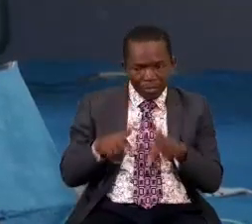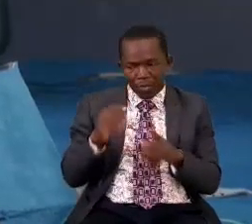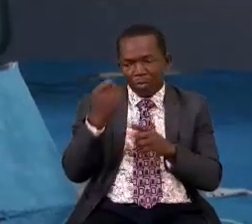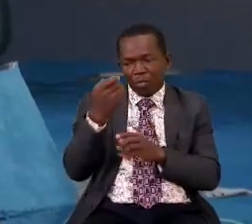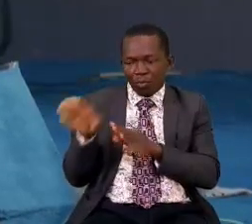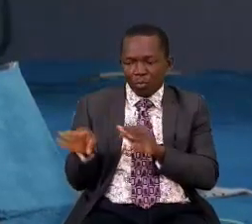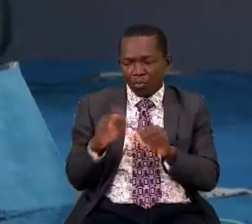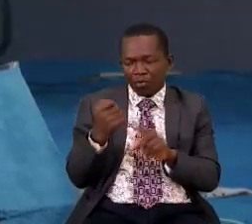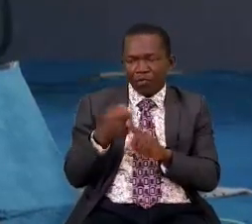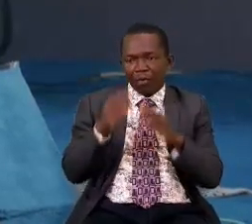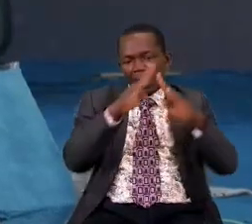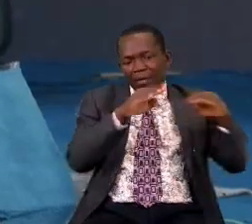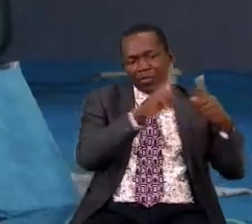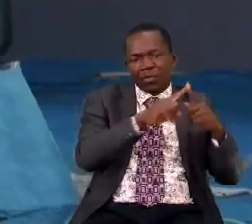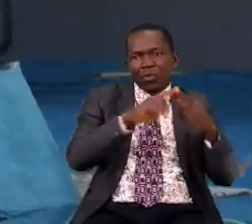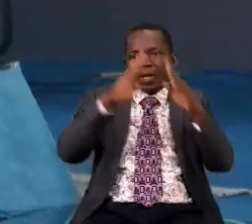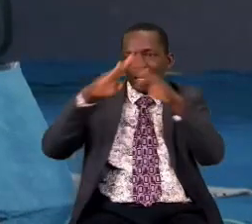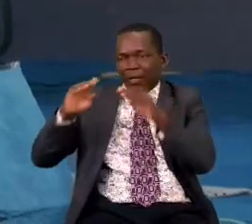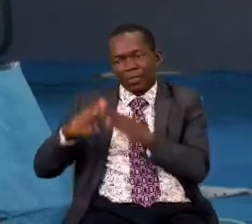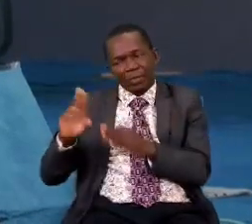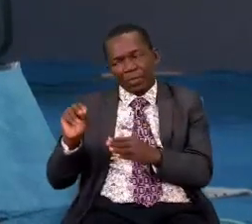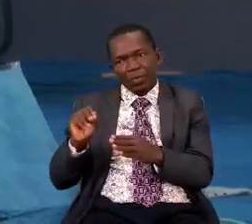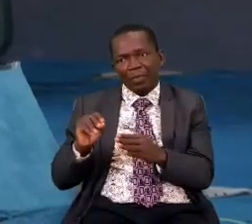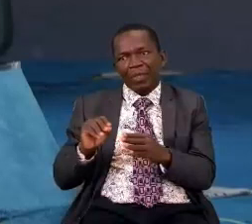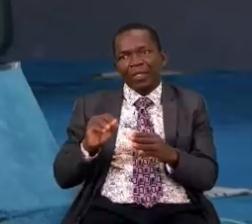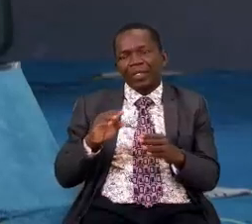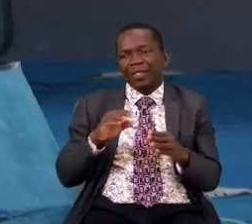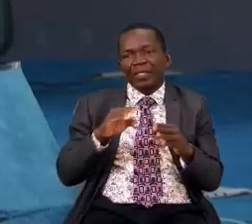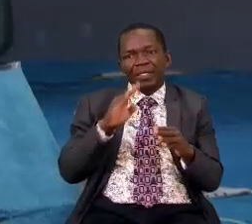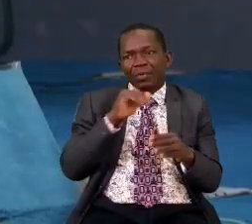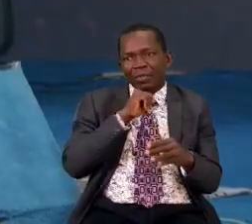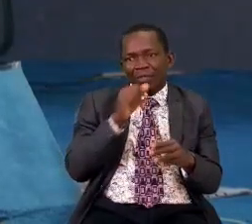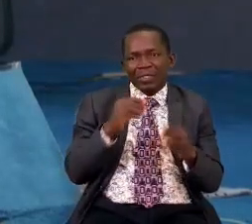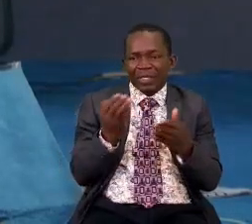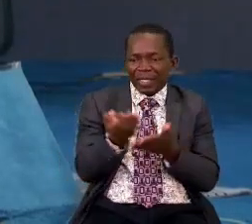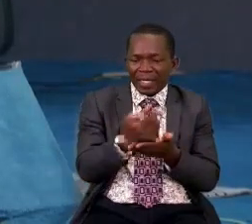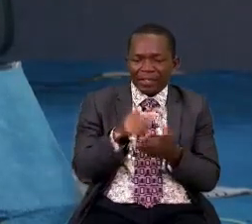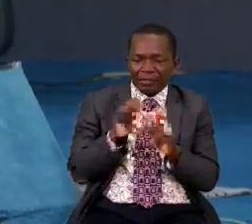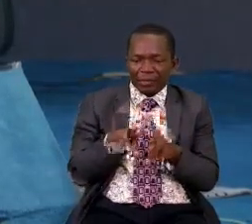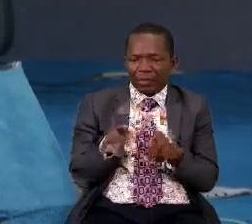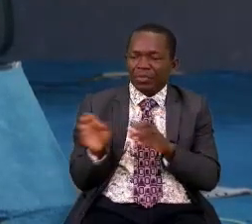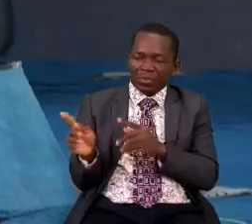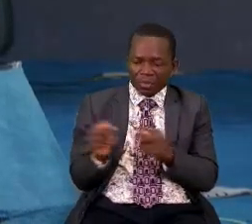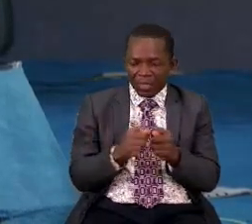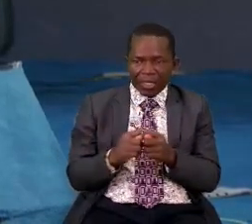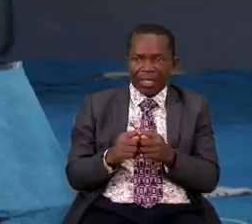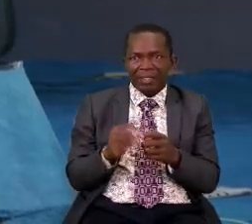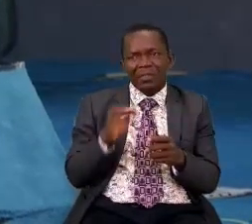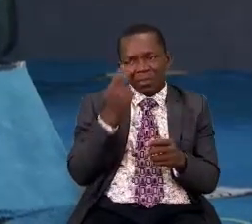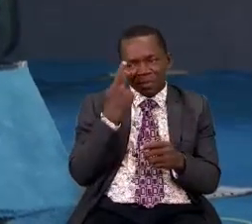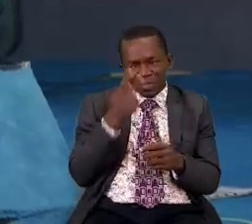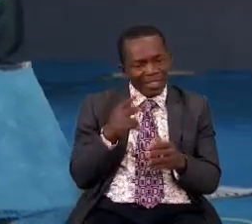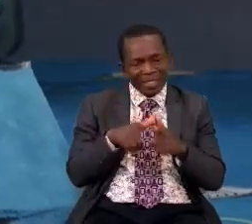preacher of your life no he went into a chamber and for three days and three nights they were